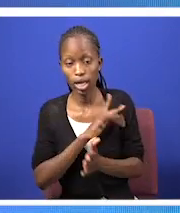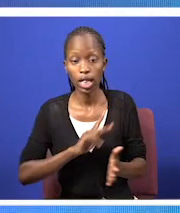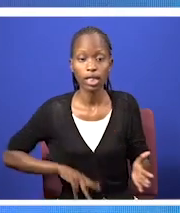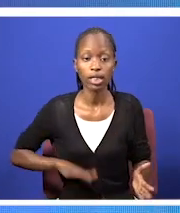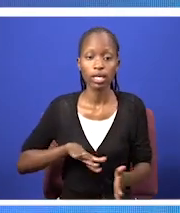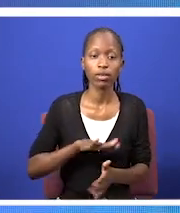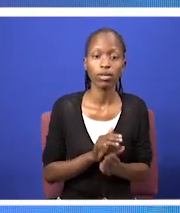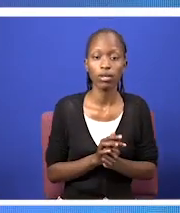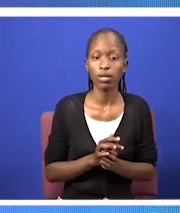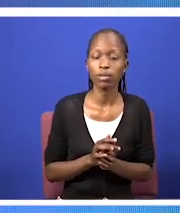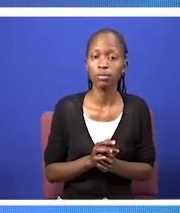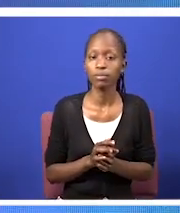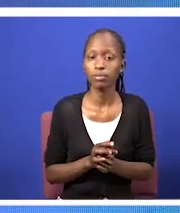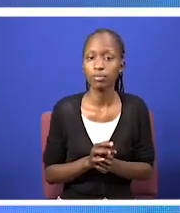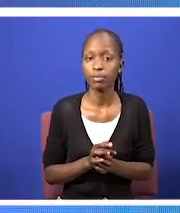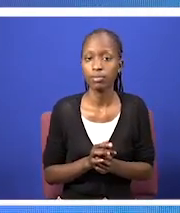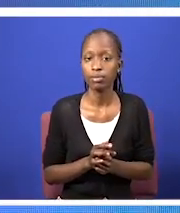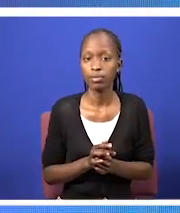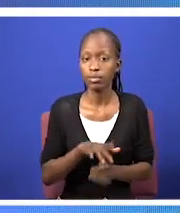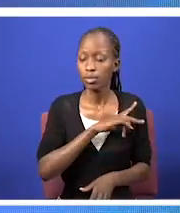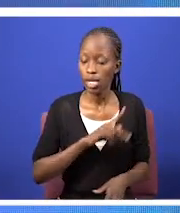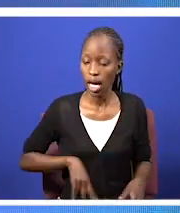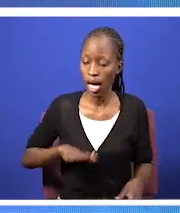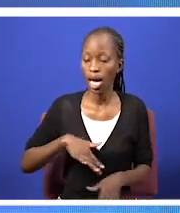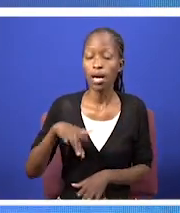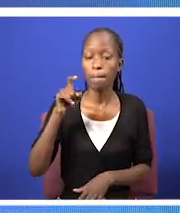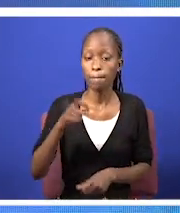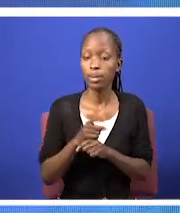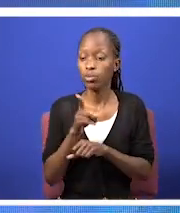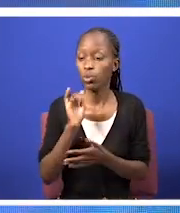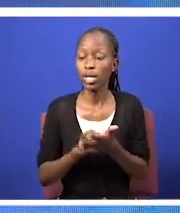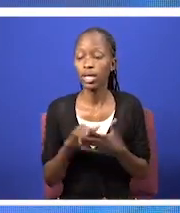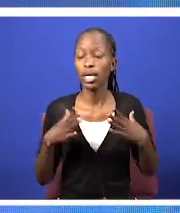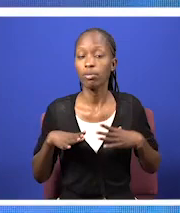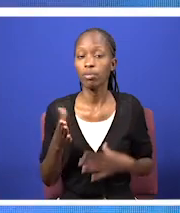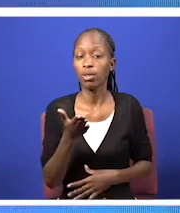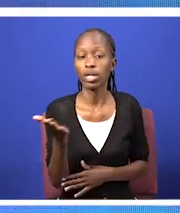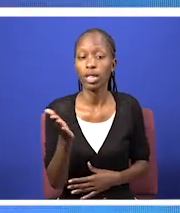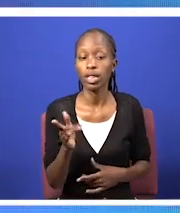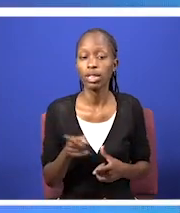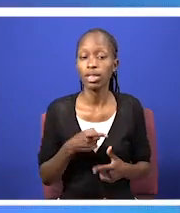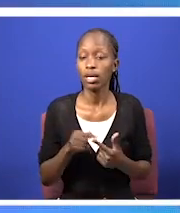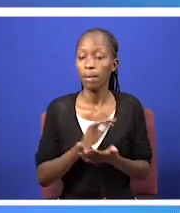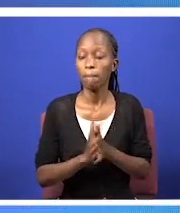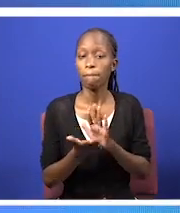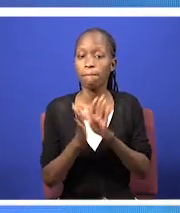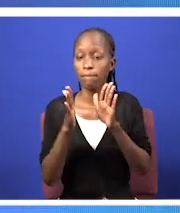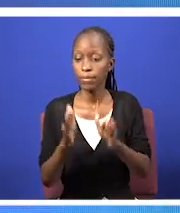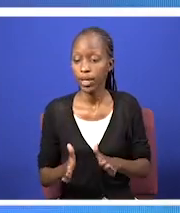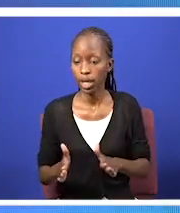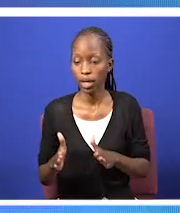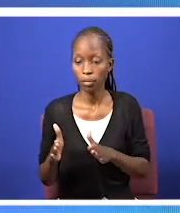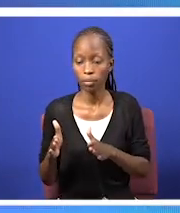king. Every region in which it controls must make sure that the people who are there become